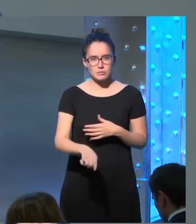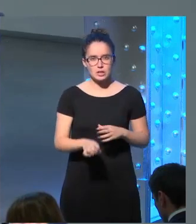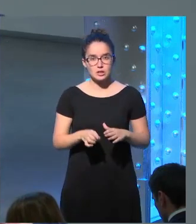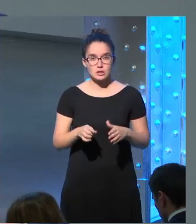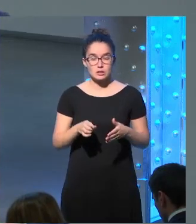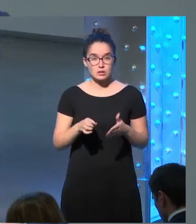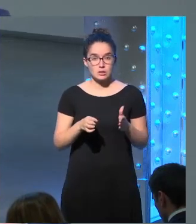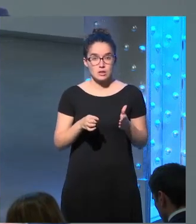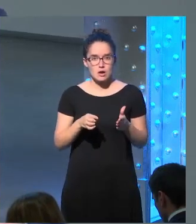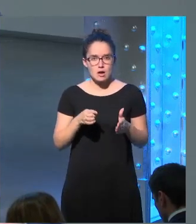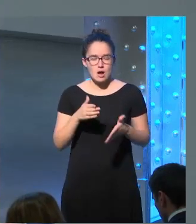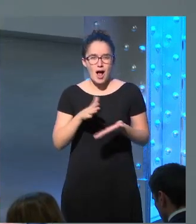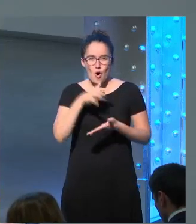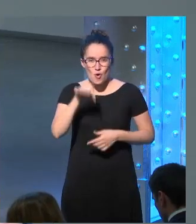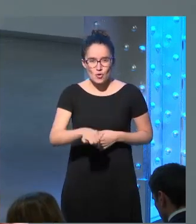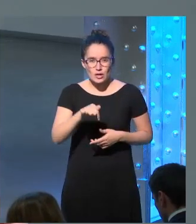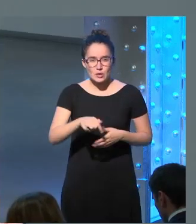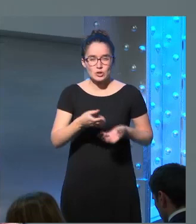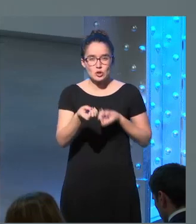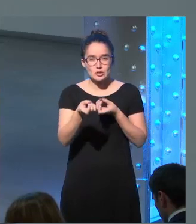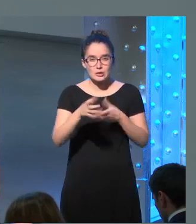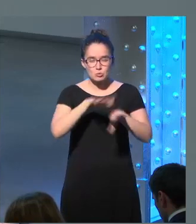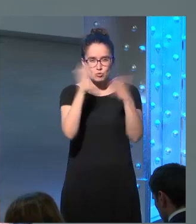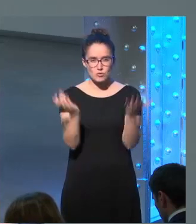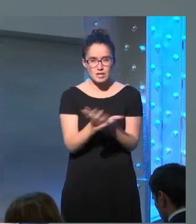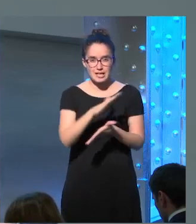retain talent. We also see a